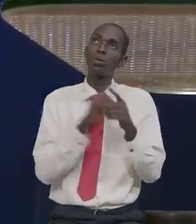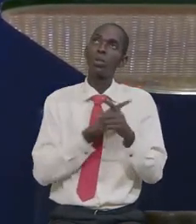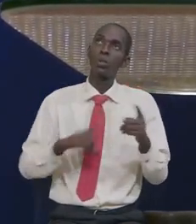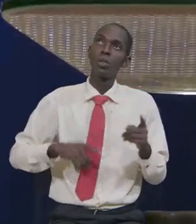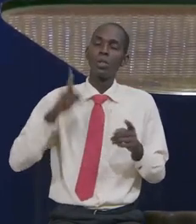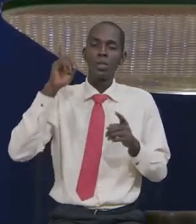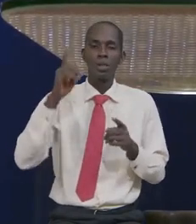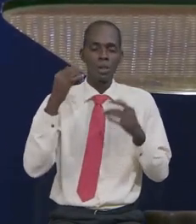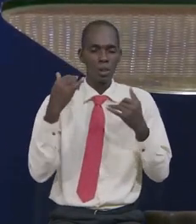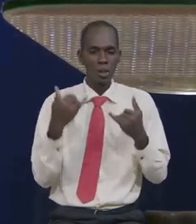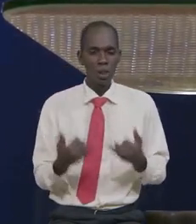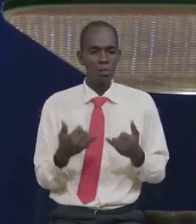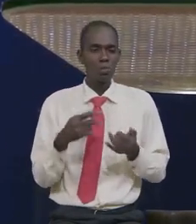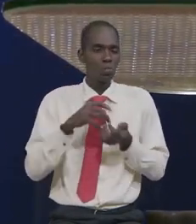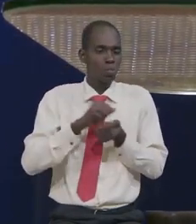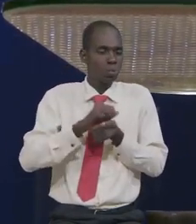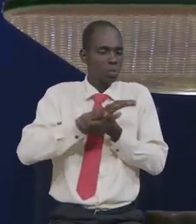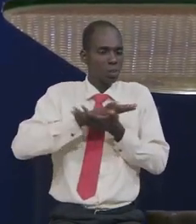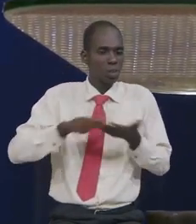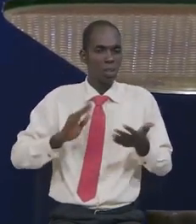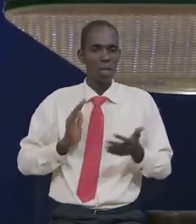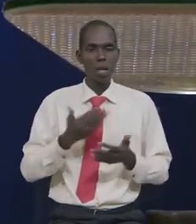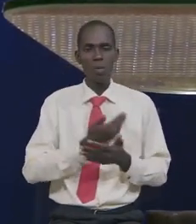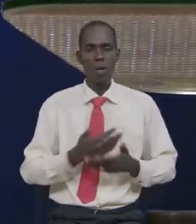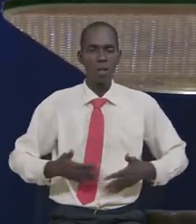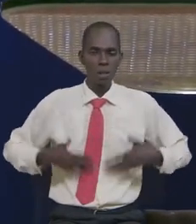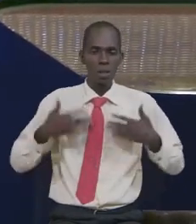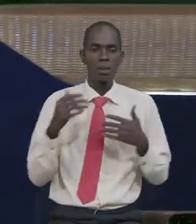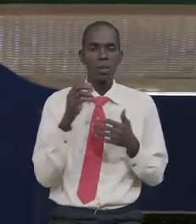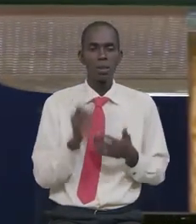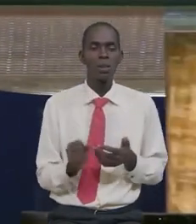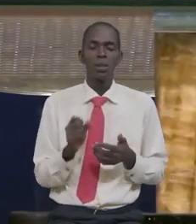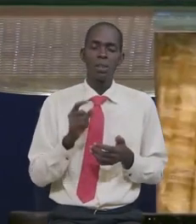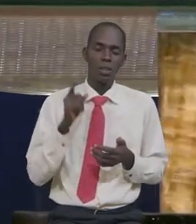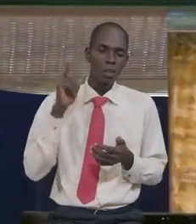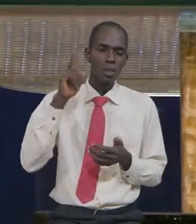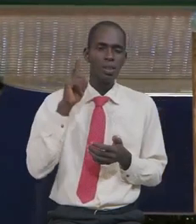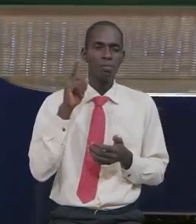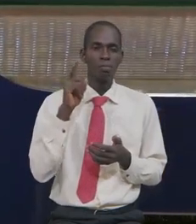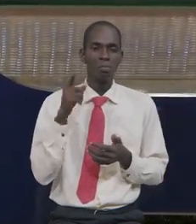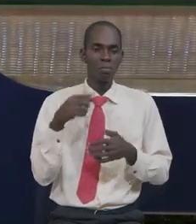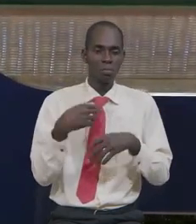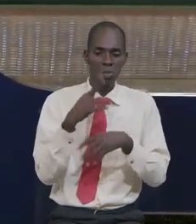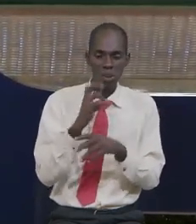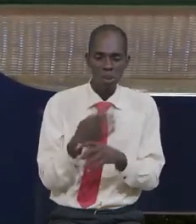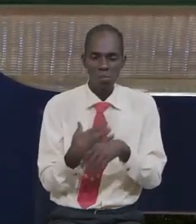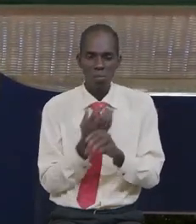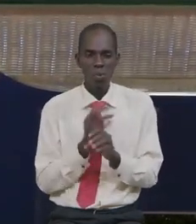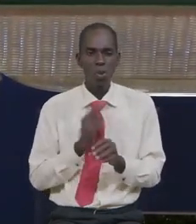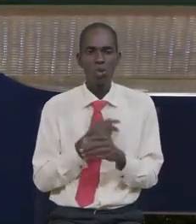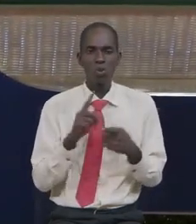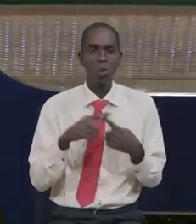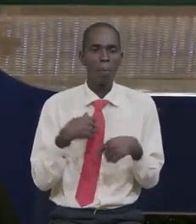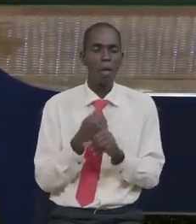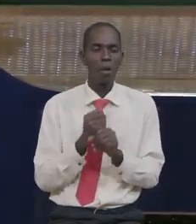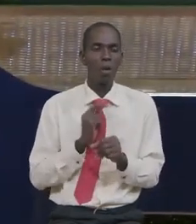lives. After pardoning us, he purifies our lives. He refines us and makes us better